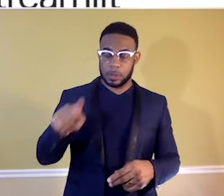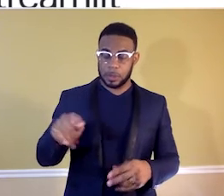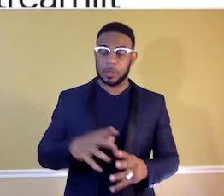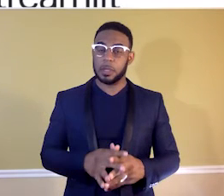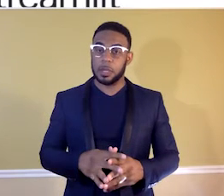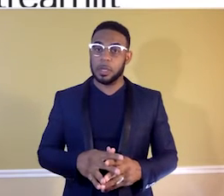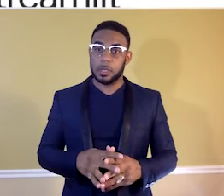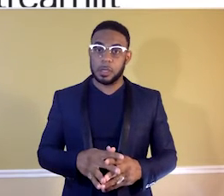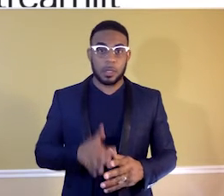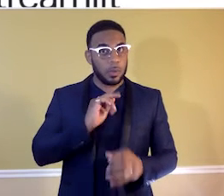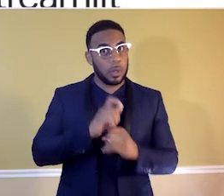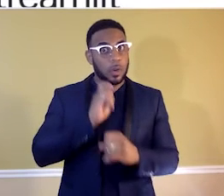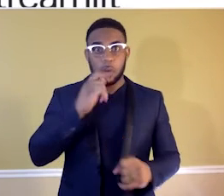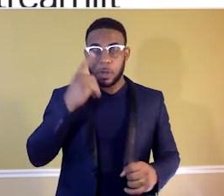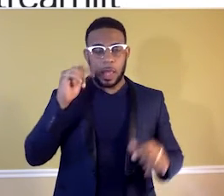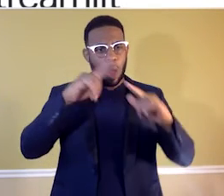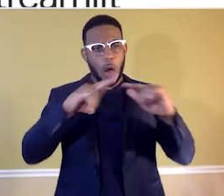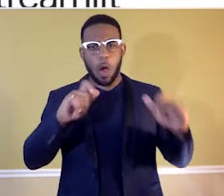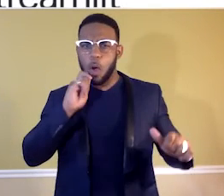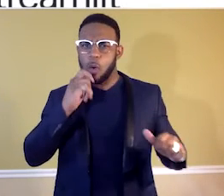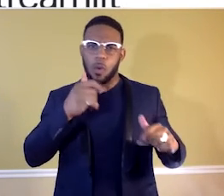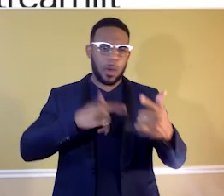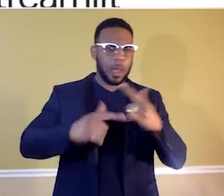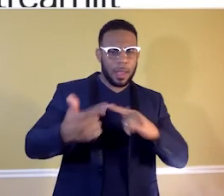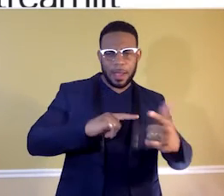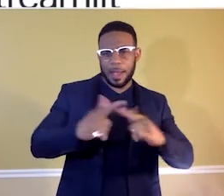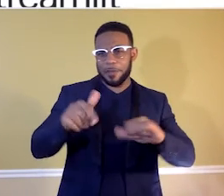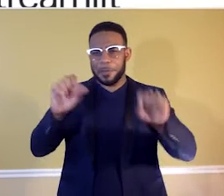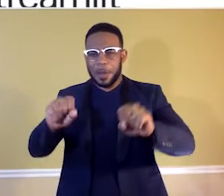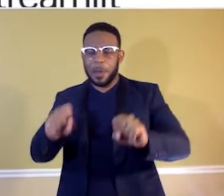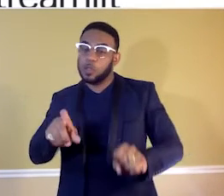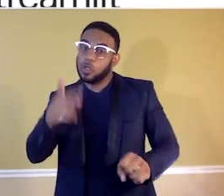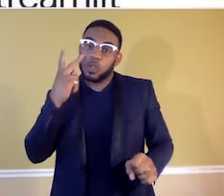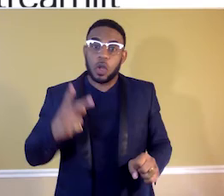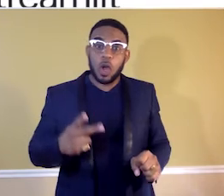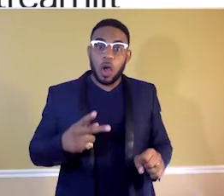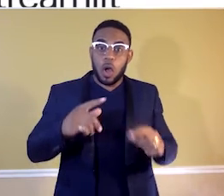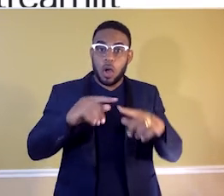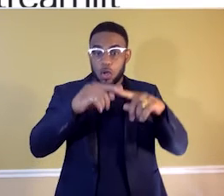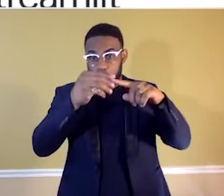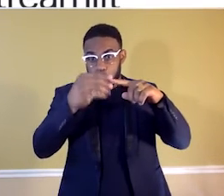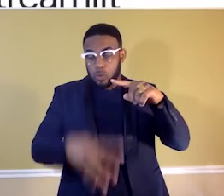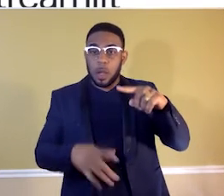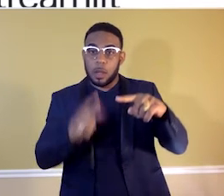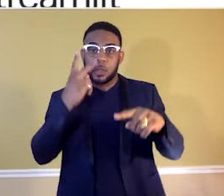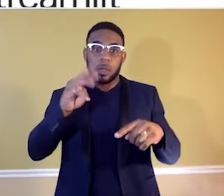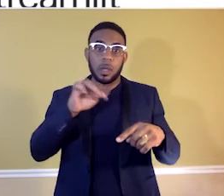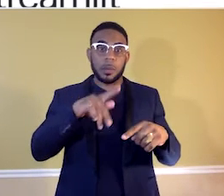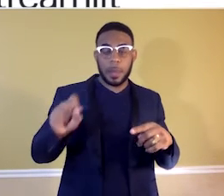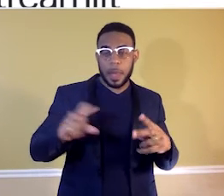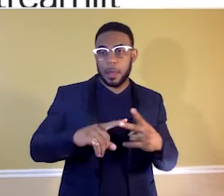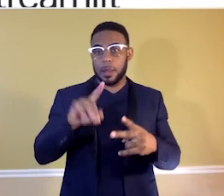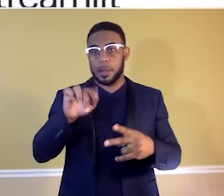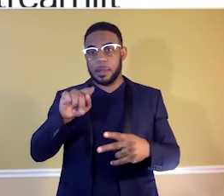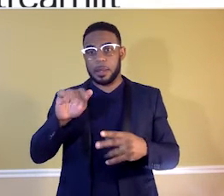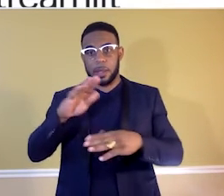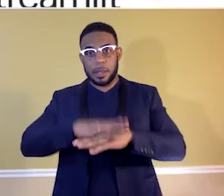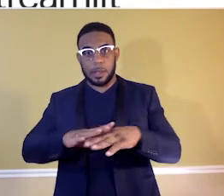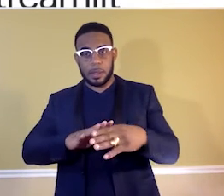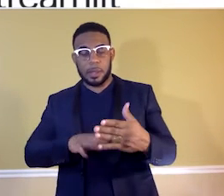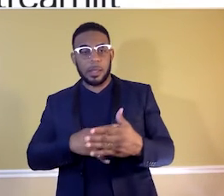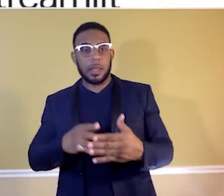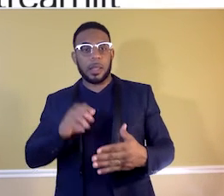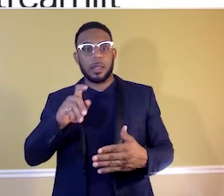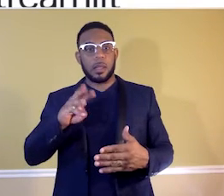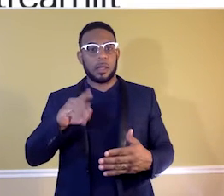So Streamlit's really cool because it has all these cool interactive capabilities. So you saw drop down, you saw maps, you saw data tables.